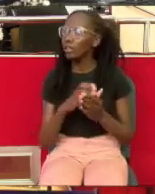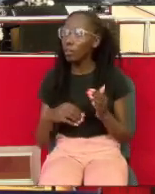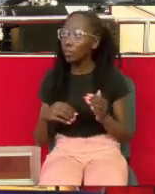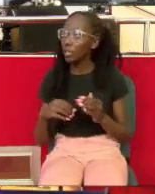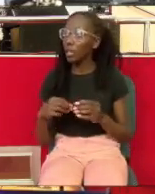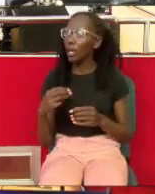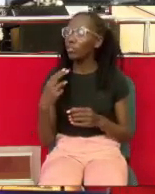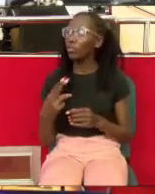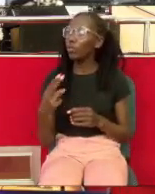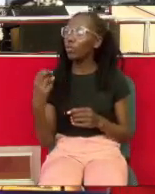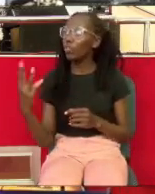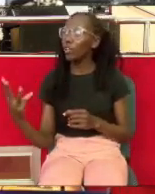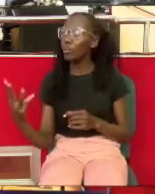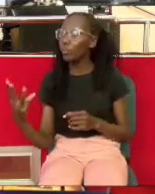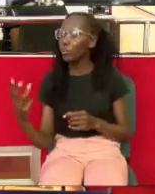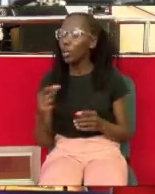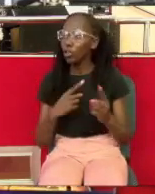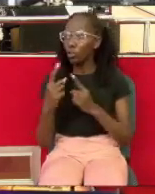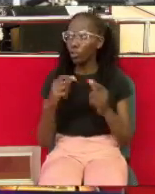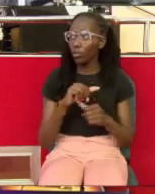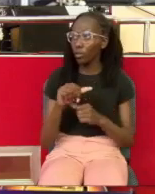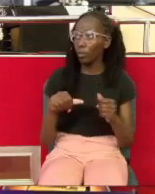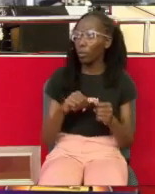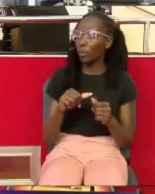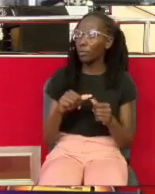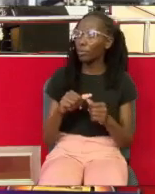24. And he talks of him and Jesus Christ,